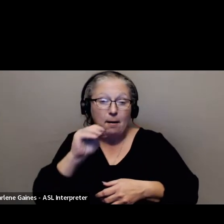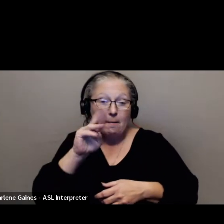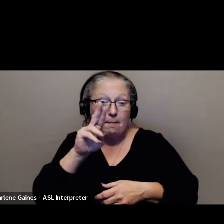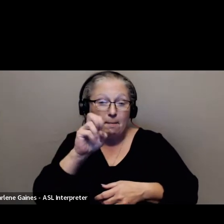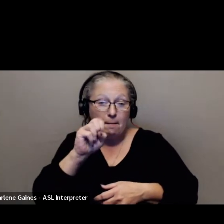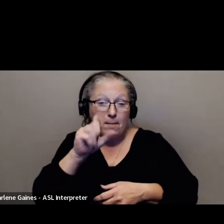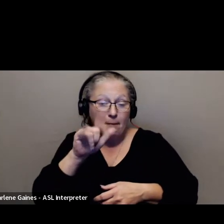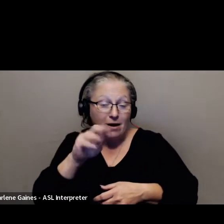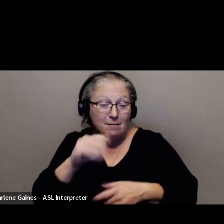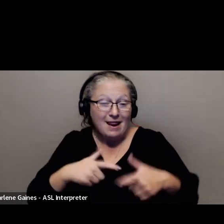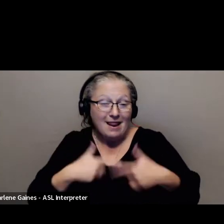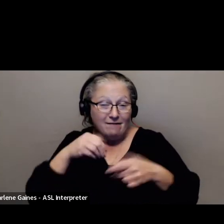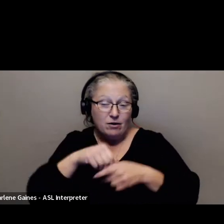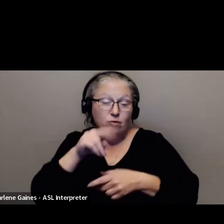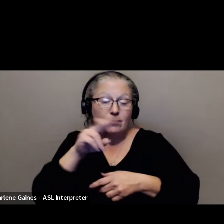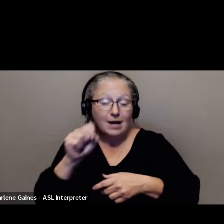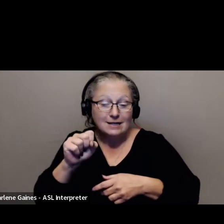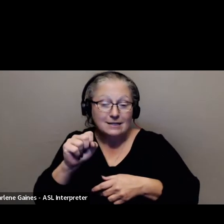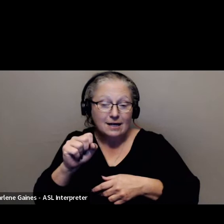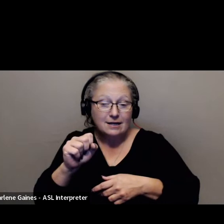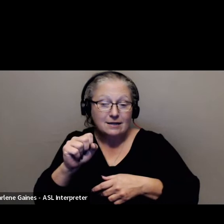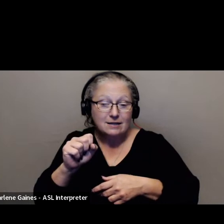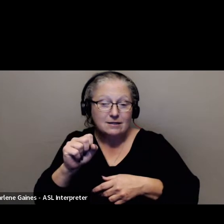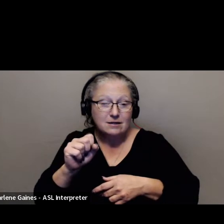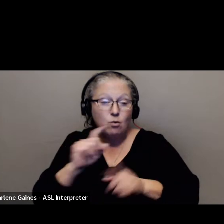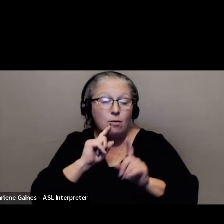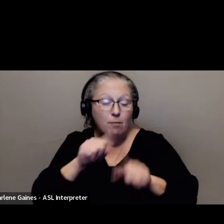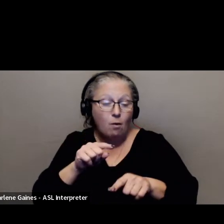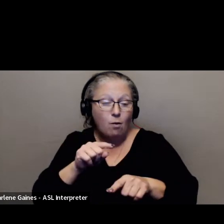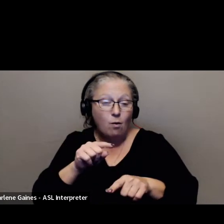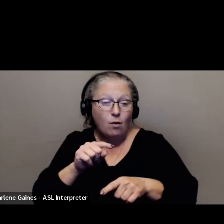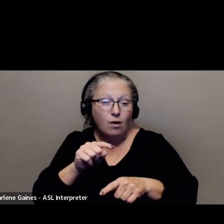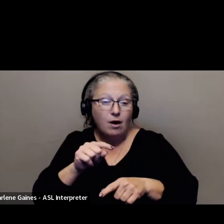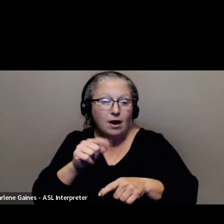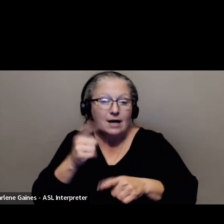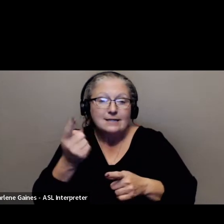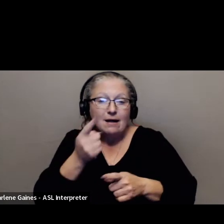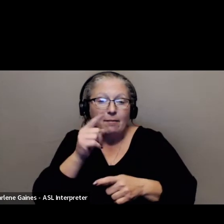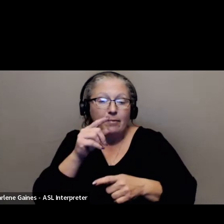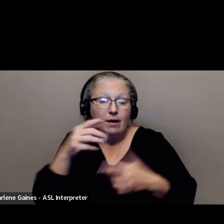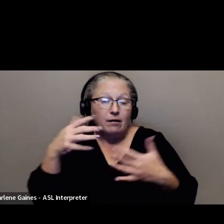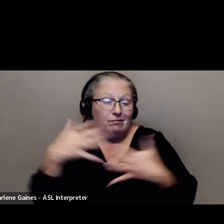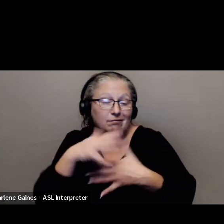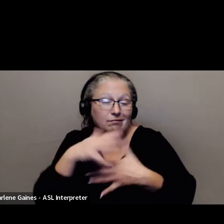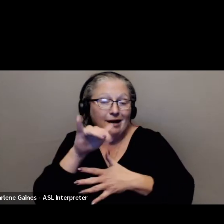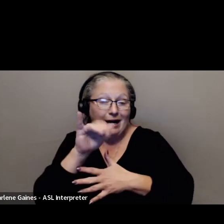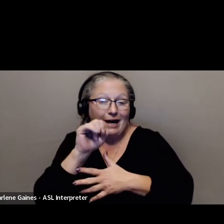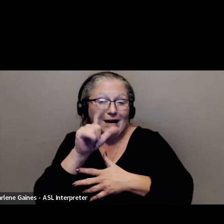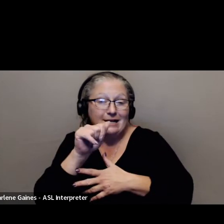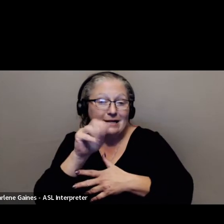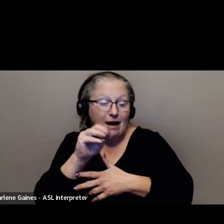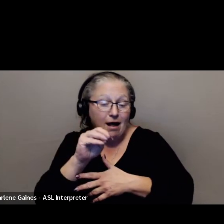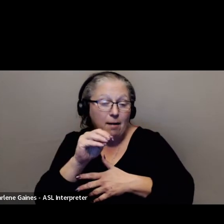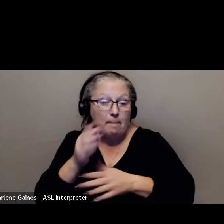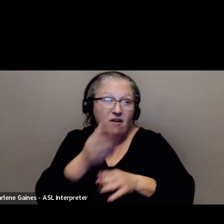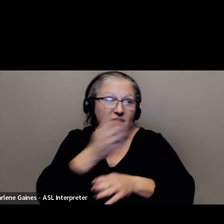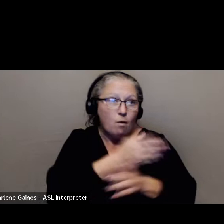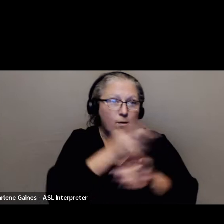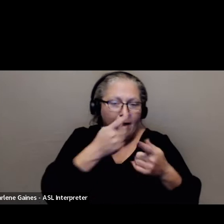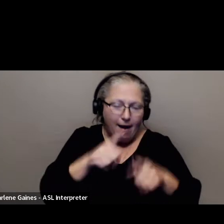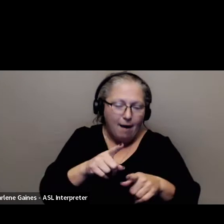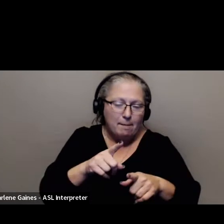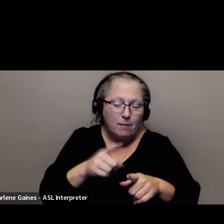are living in the United States have reported some sort of Islamophobic crimes even before this has happening. So